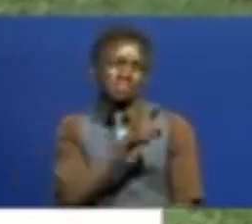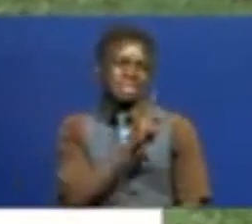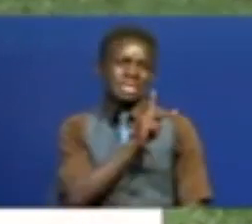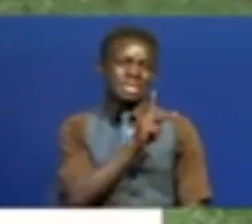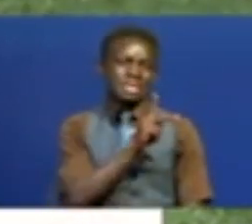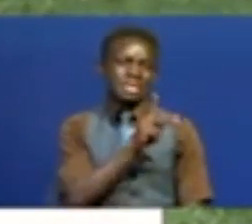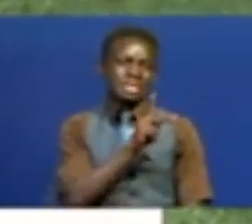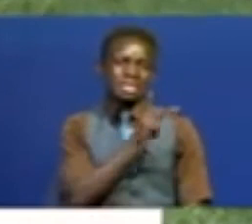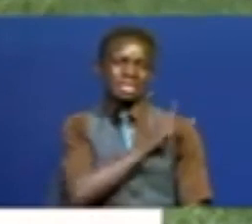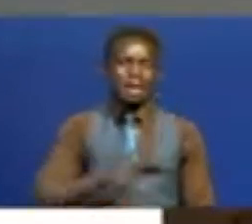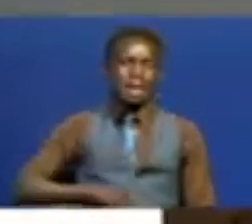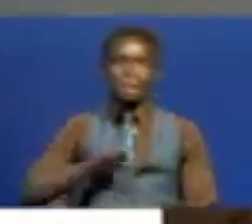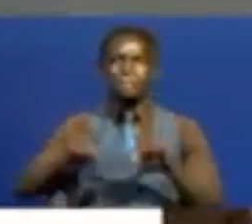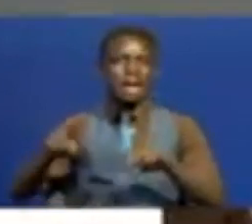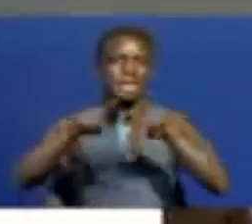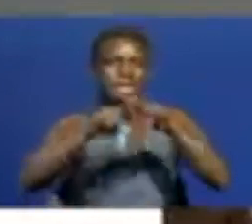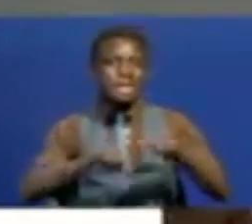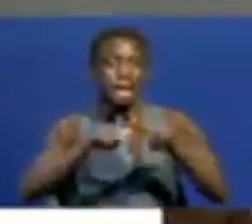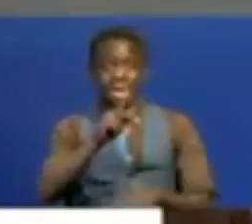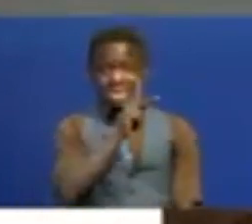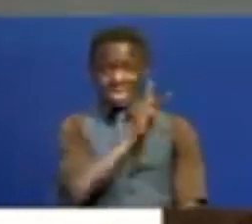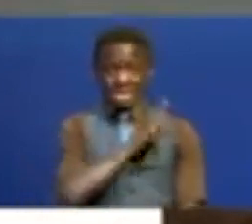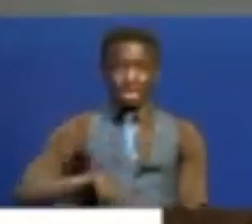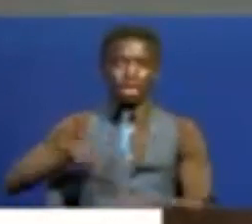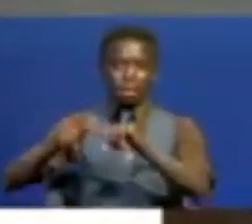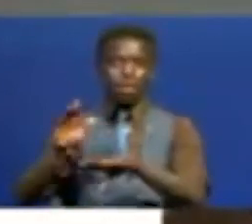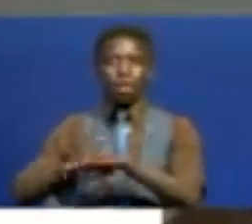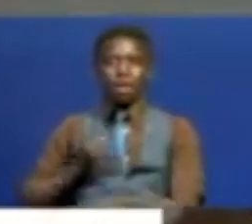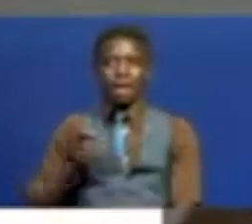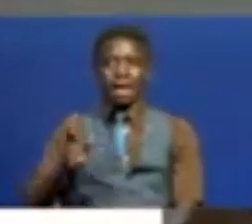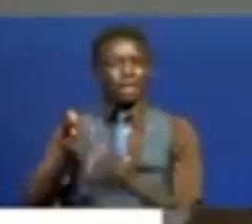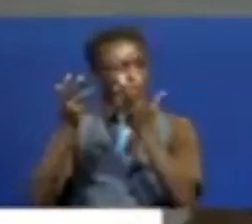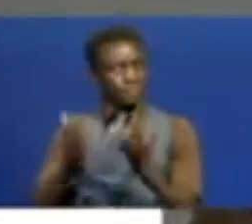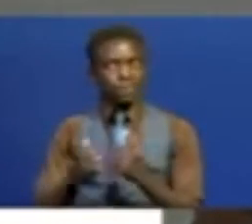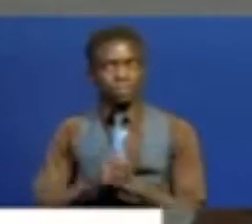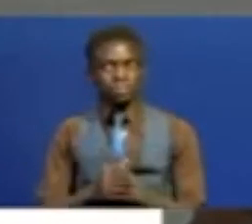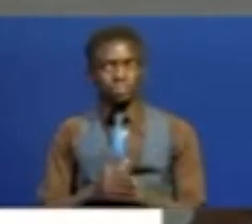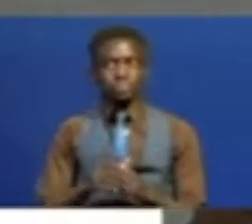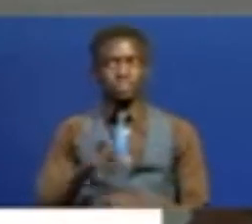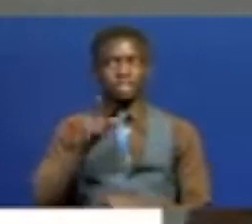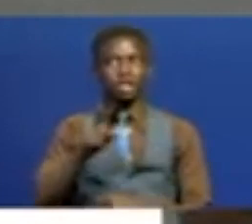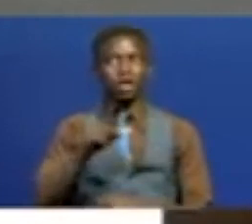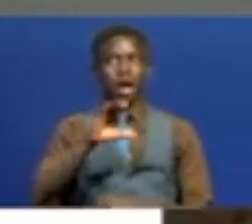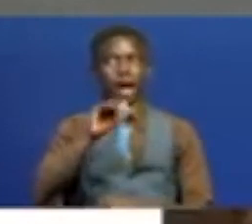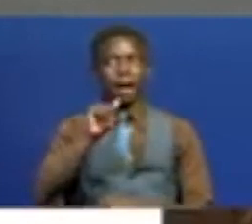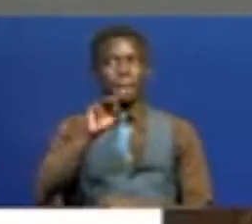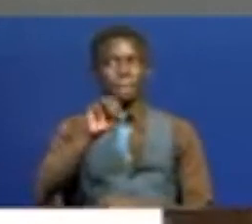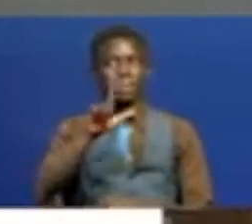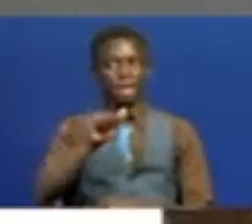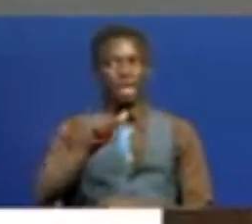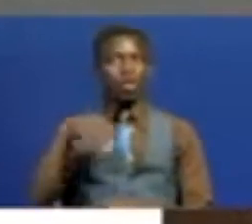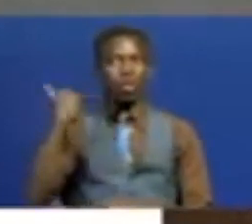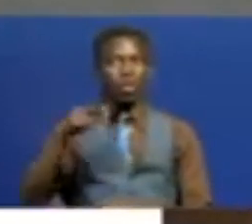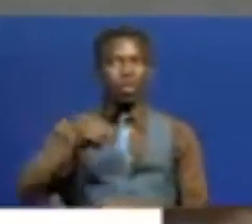her tremendously. In public, the queen consort Camilla walks a few steps behind the king as a sign of